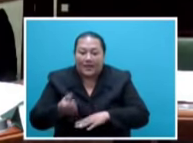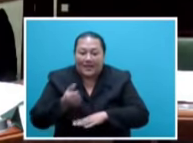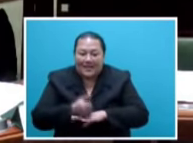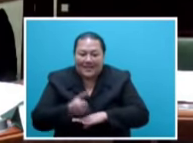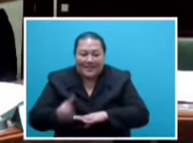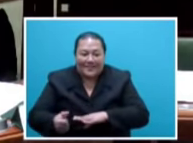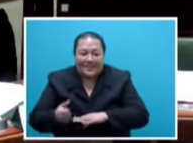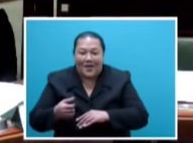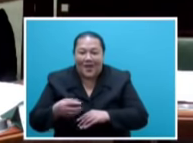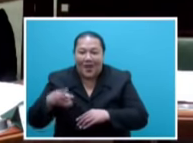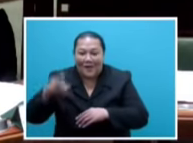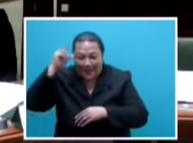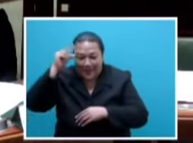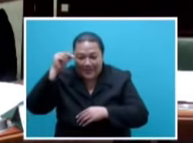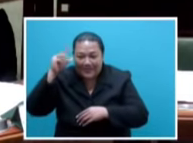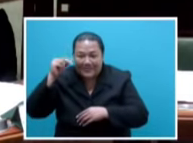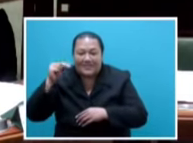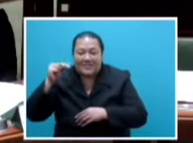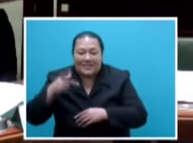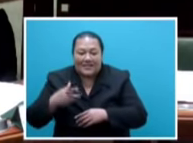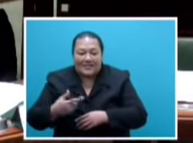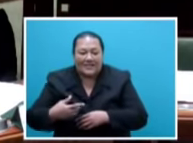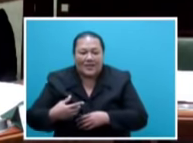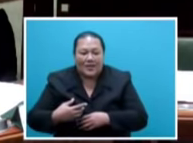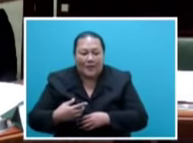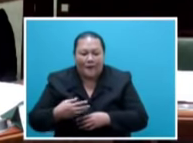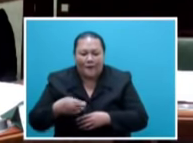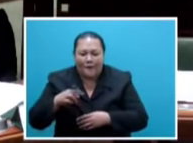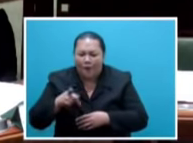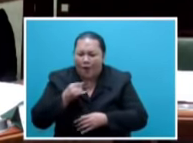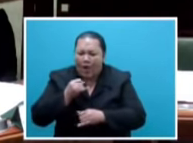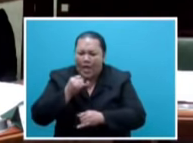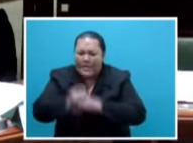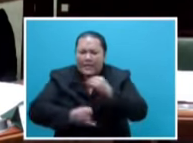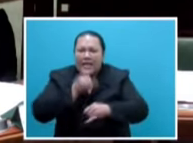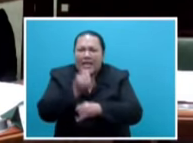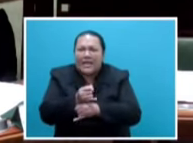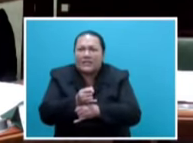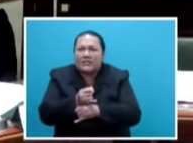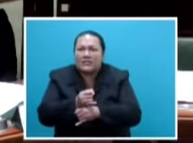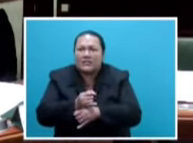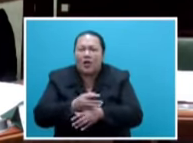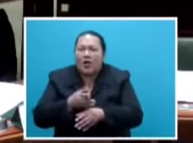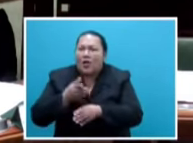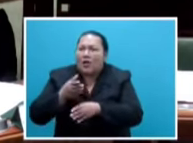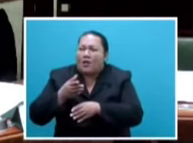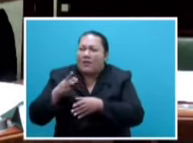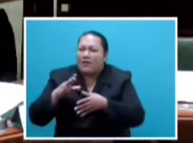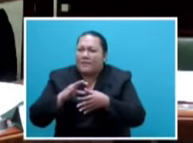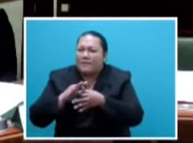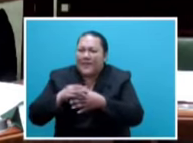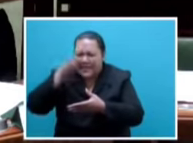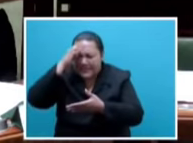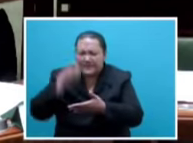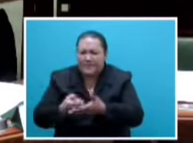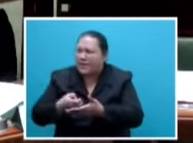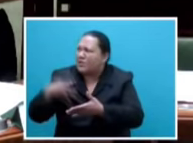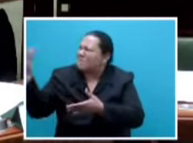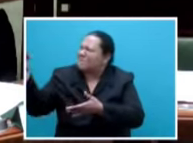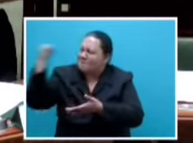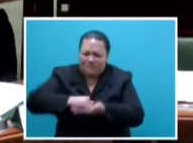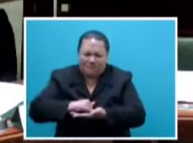legitimacy due to the work of an international constitutional expert who went and consulted the people. The